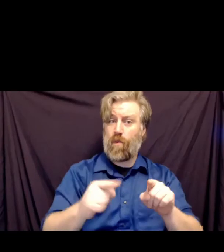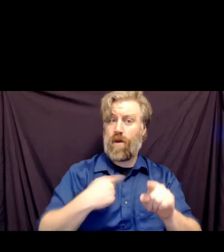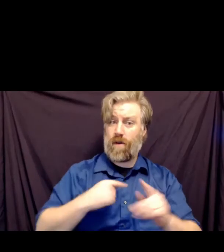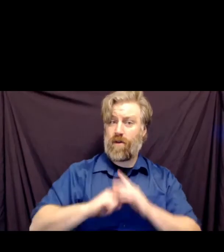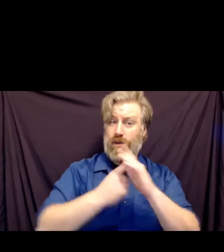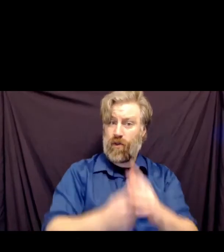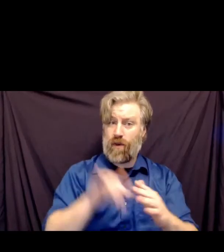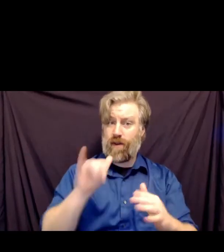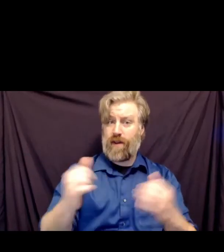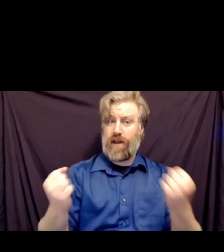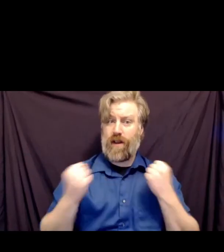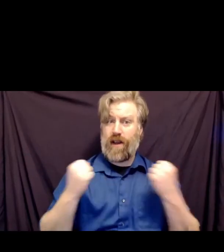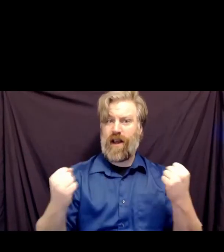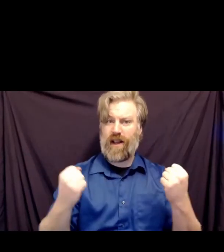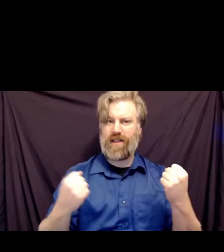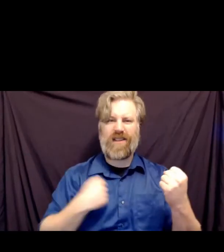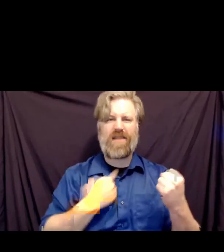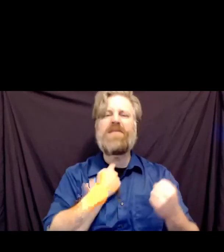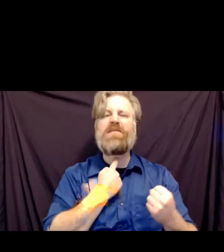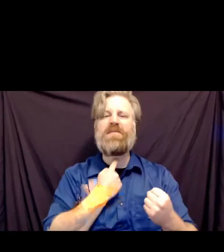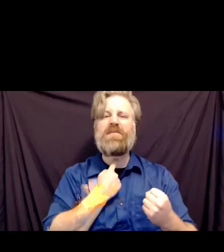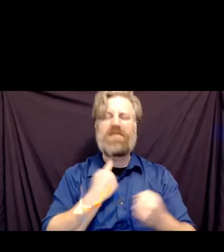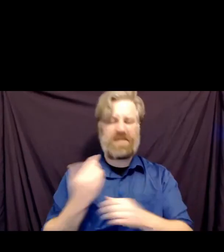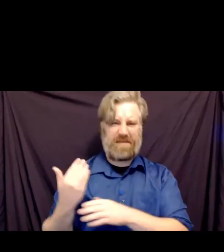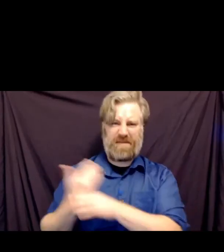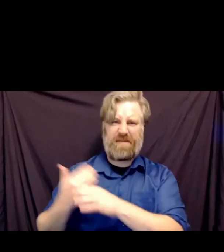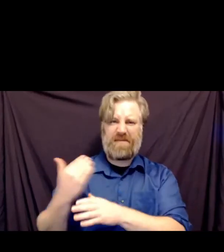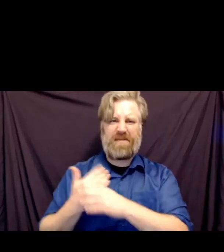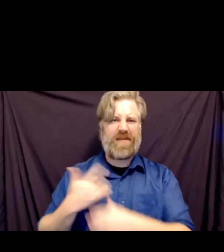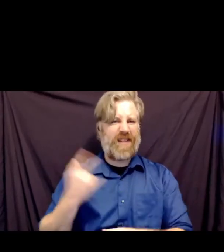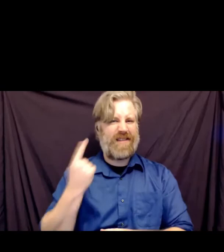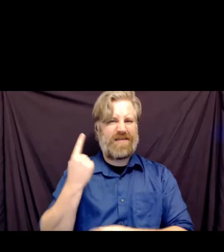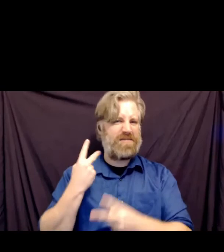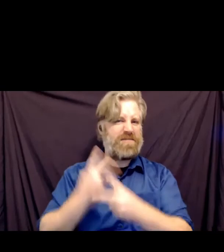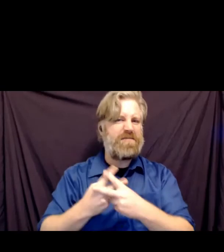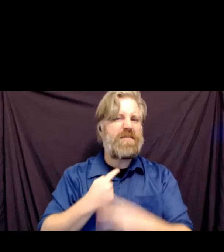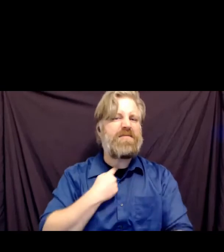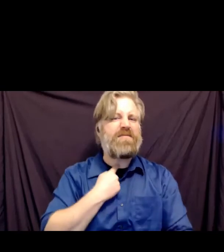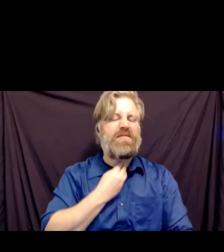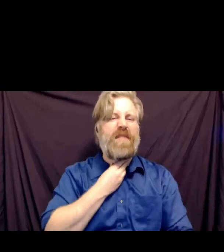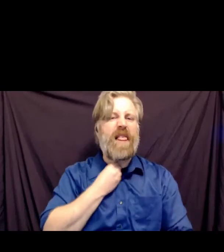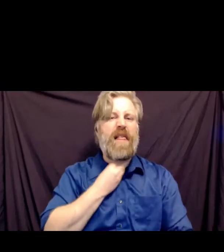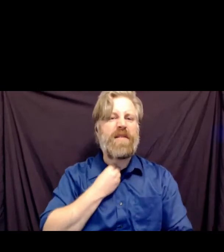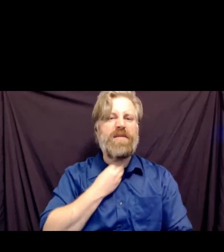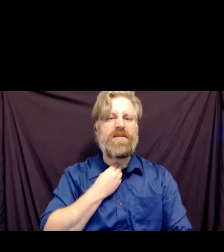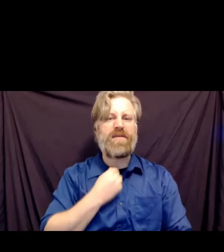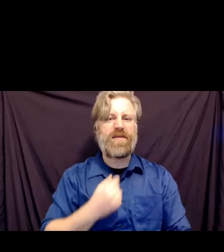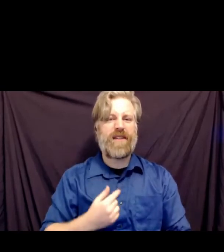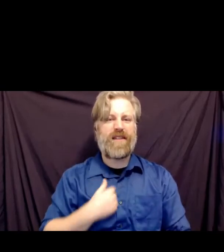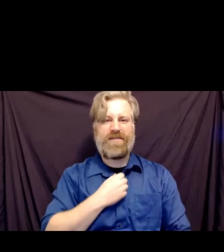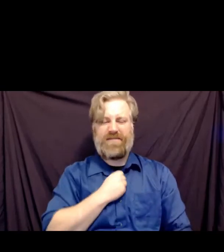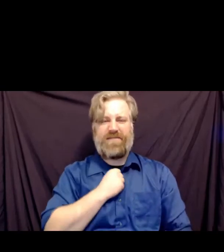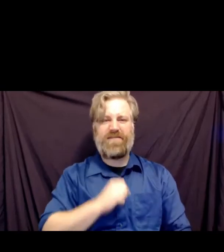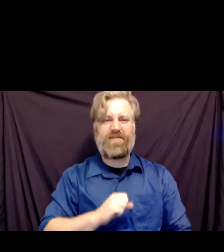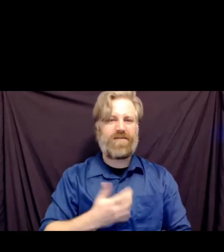up in my throat. I had, for many, many years, I had like a little blockage in my throat, and I would get like a little frog in my throat. If I got